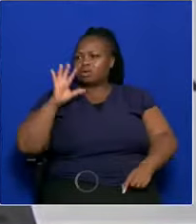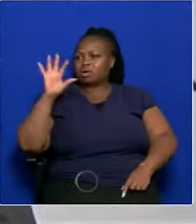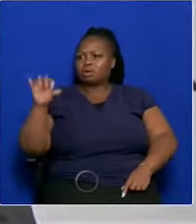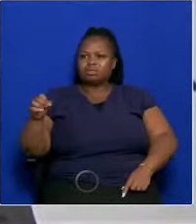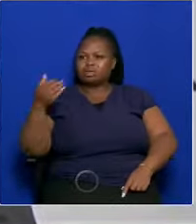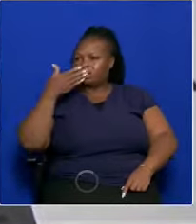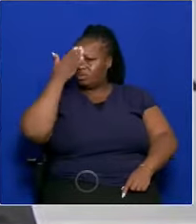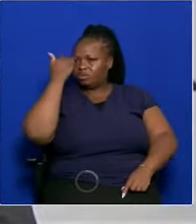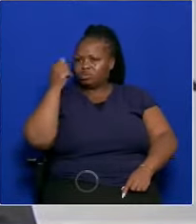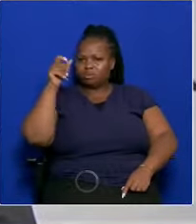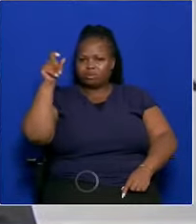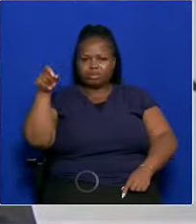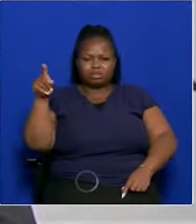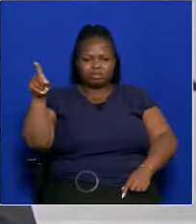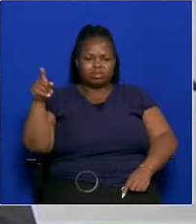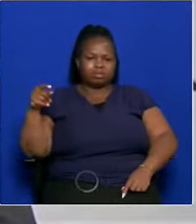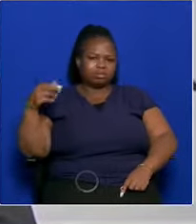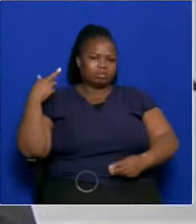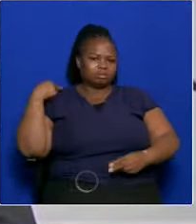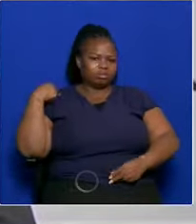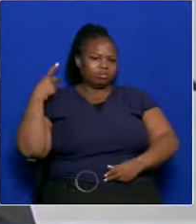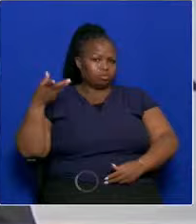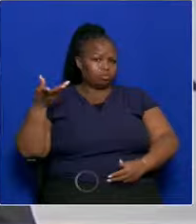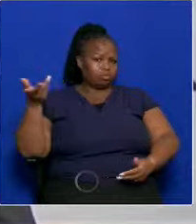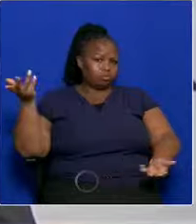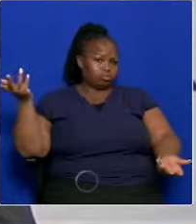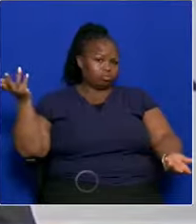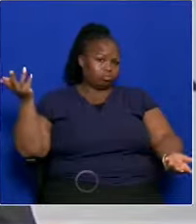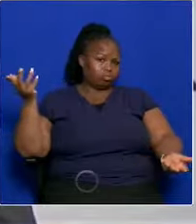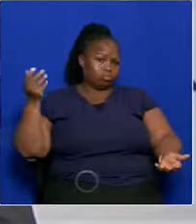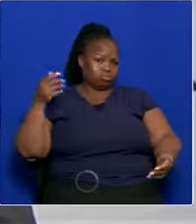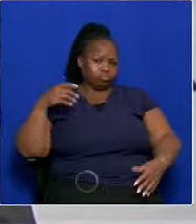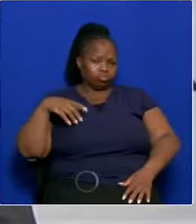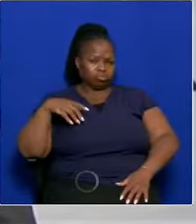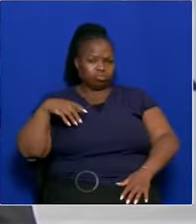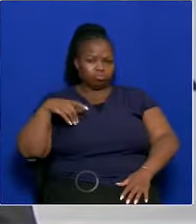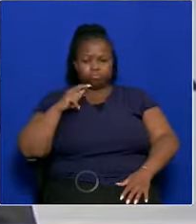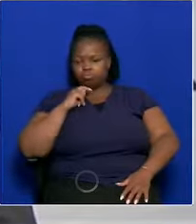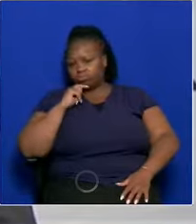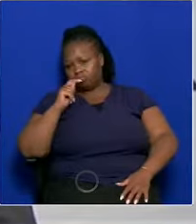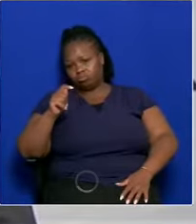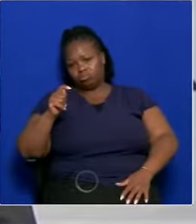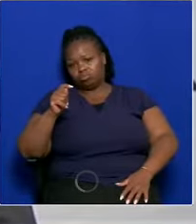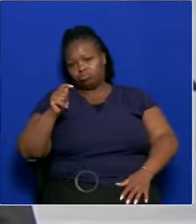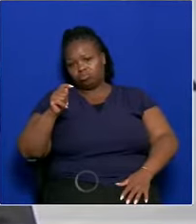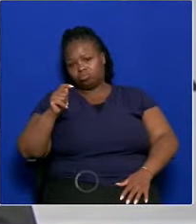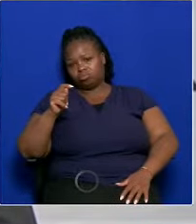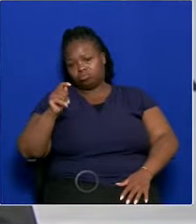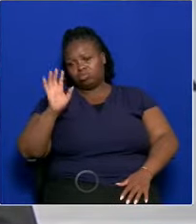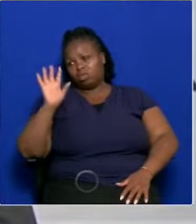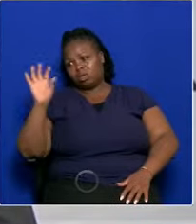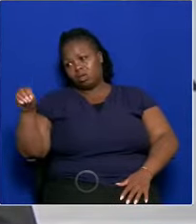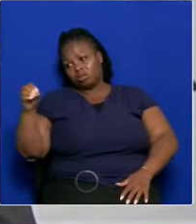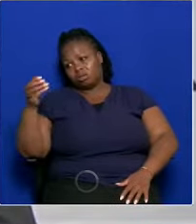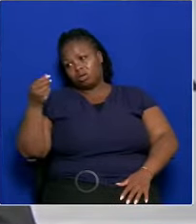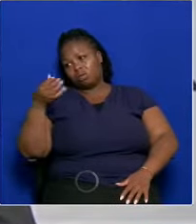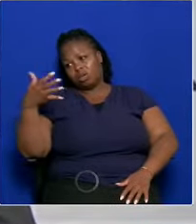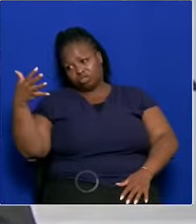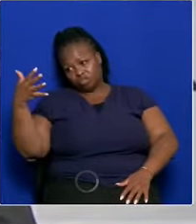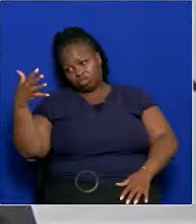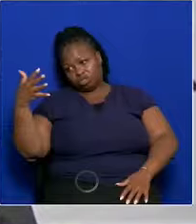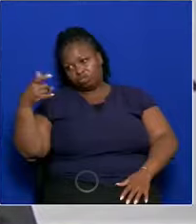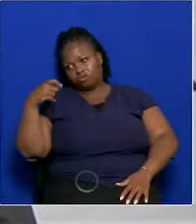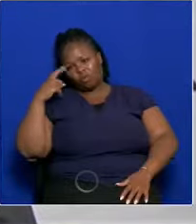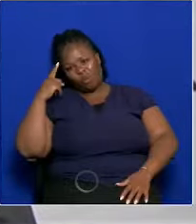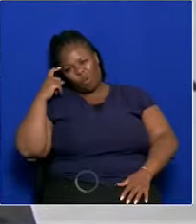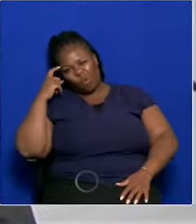with these things. So it is true that I asked amount through curiosity, but